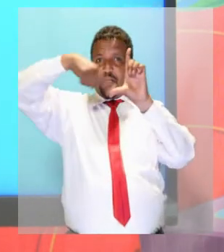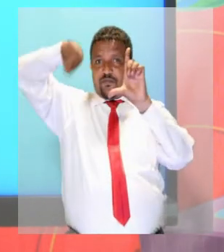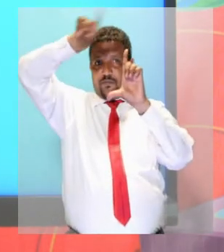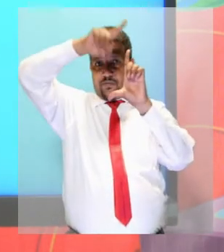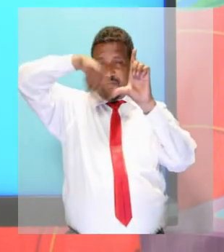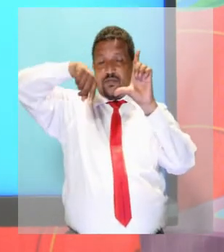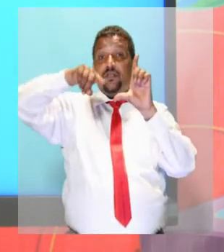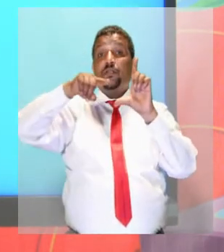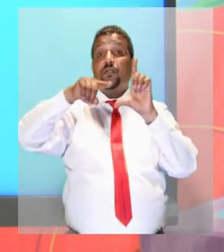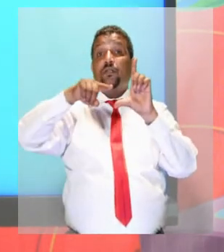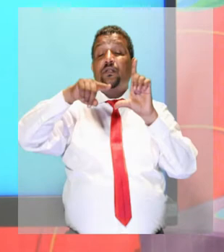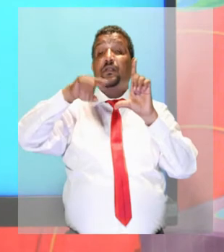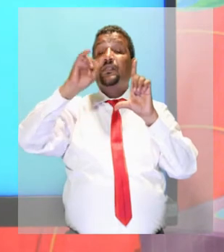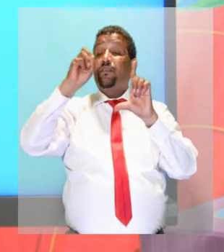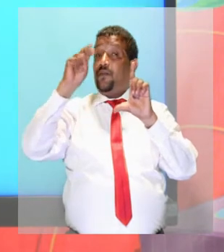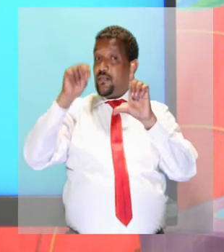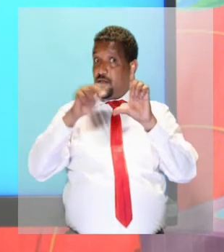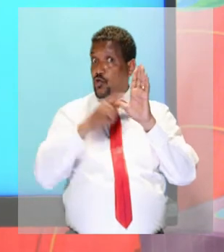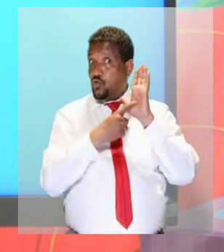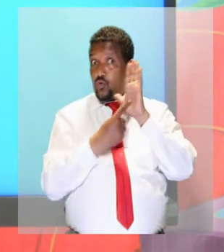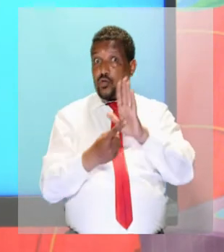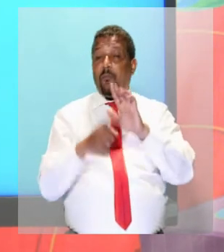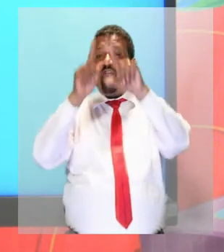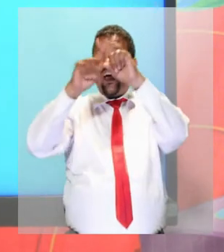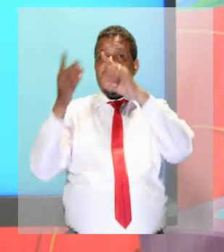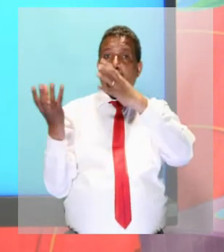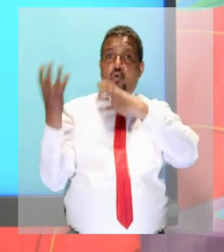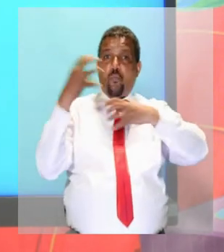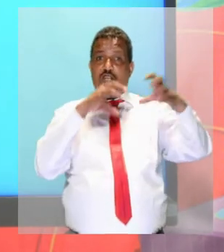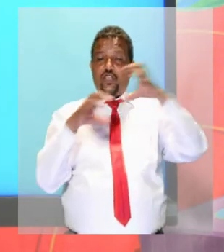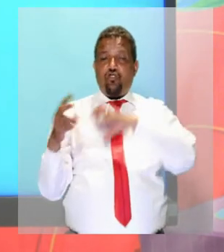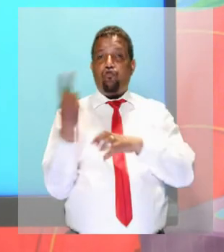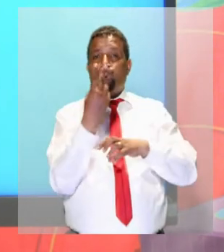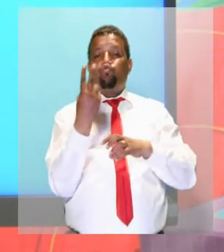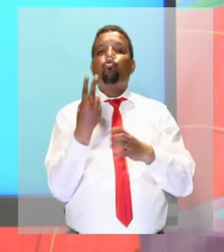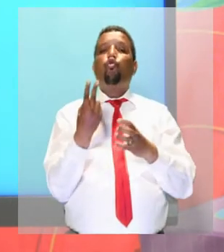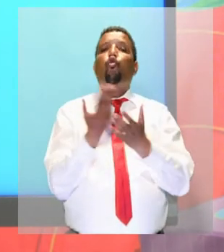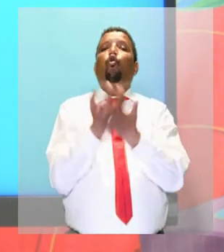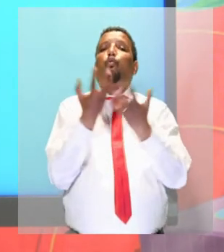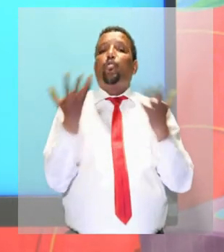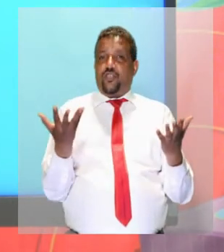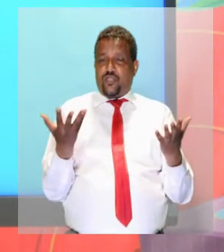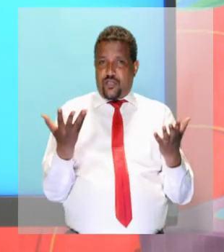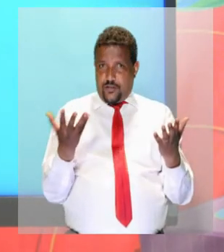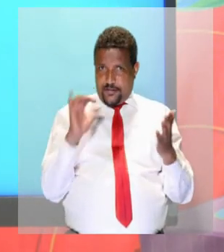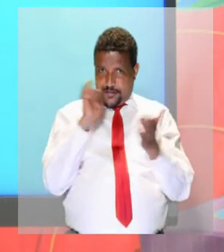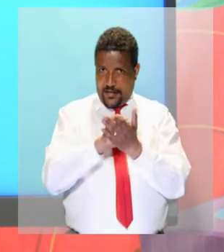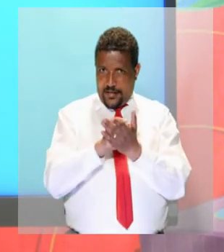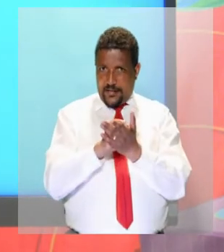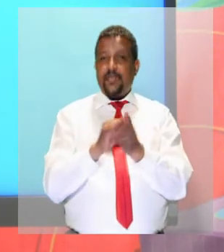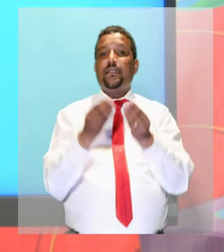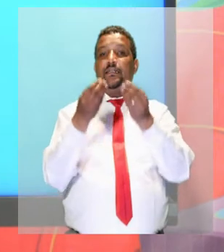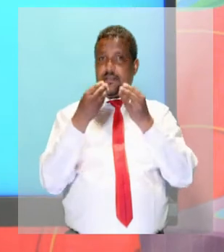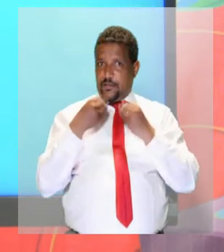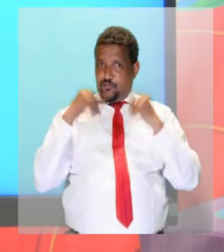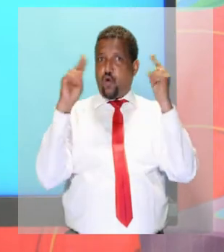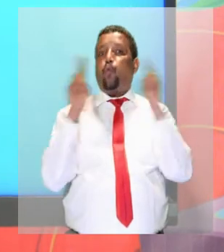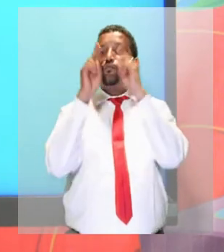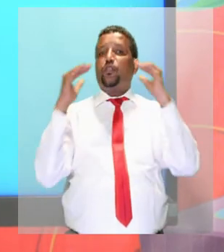shows the various combinations of two commodities that gives a consumer equal level of satisfaction.